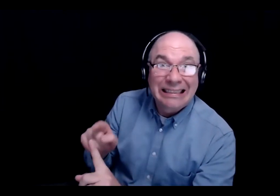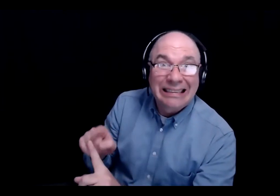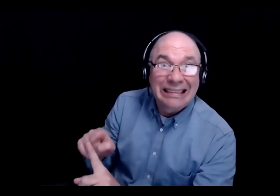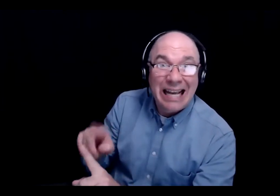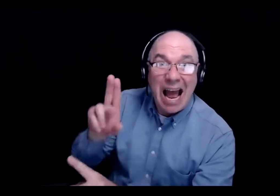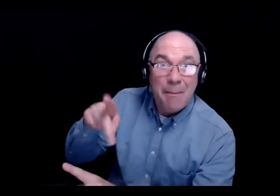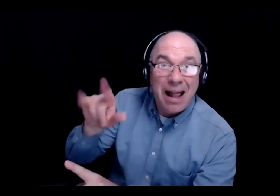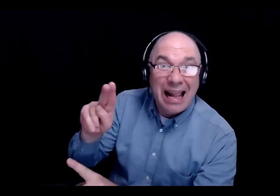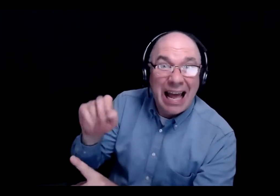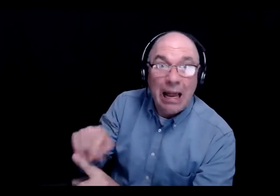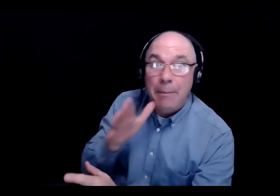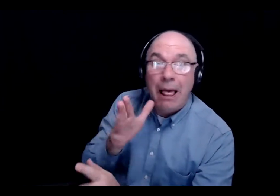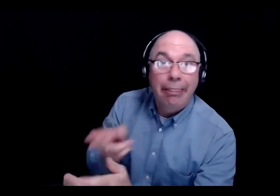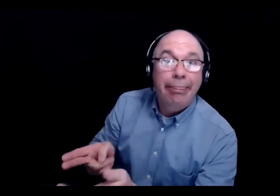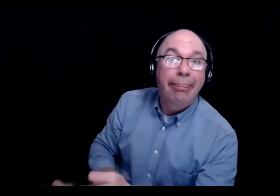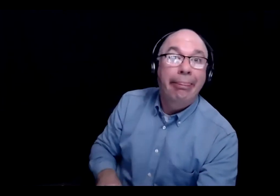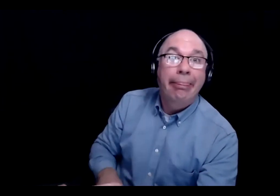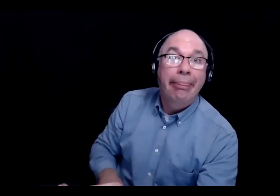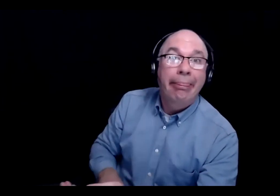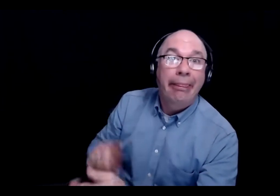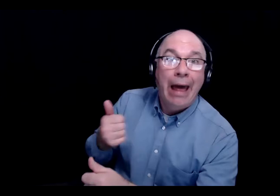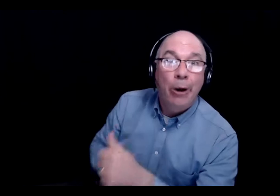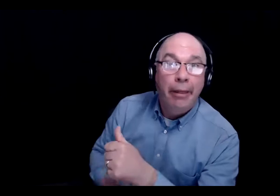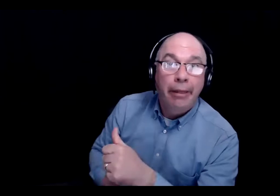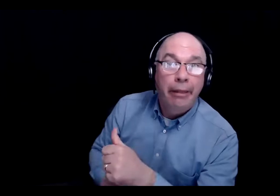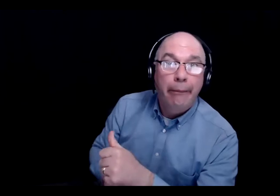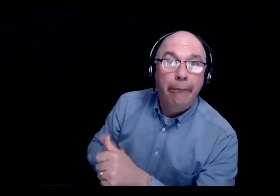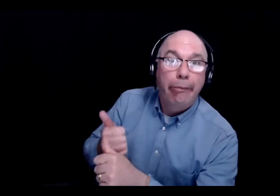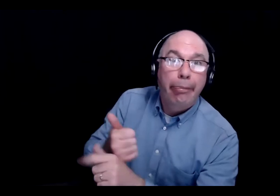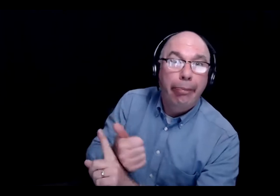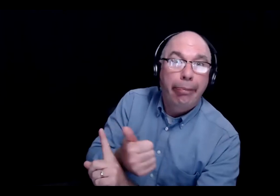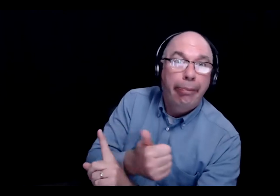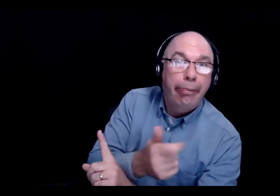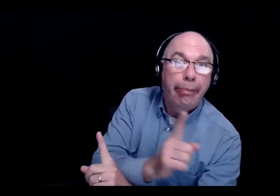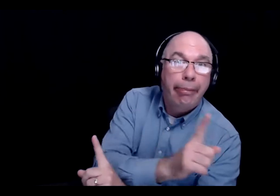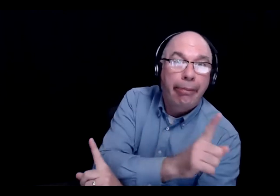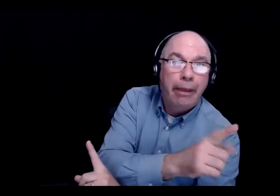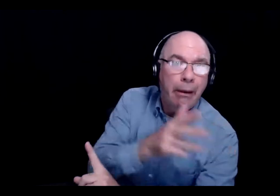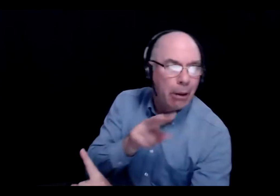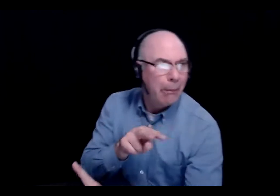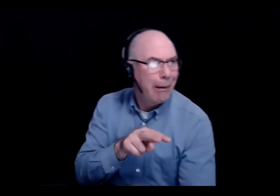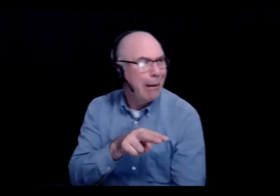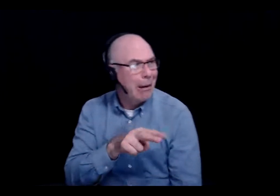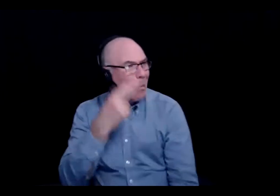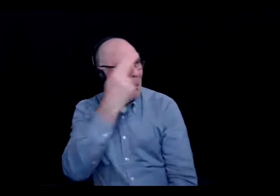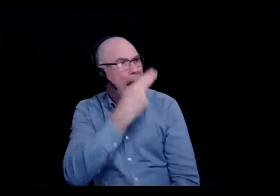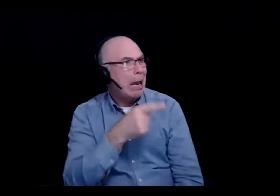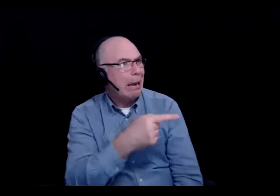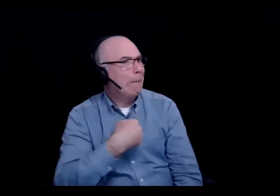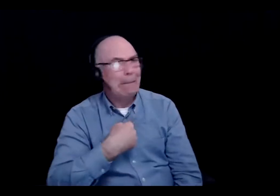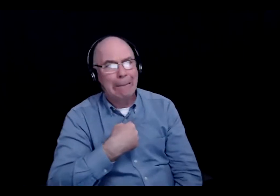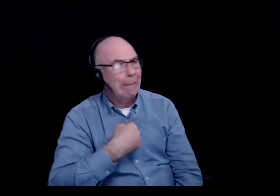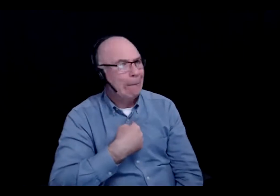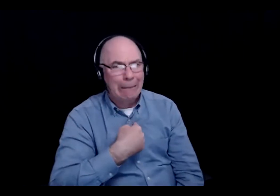Her mom signed up underneath her, and she's just sitting there watching her mom in Hawaii, and